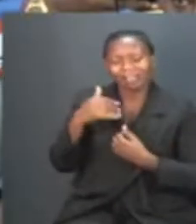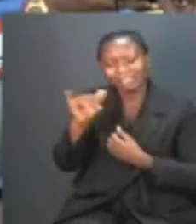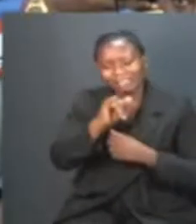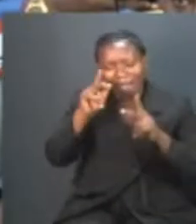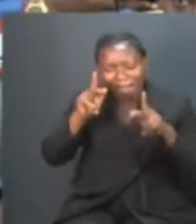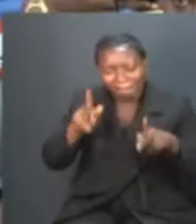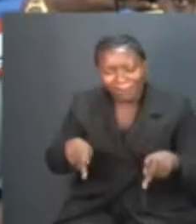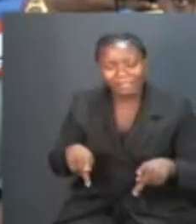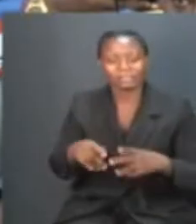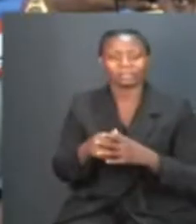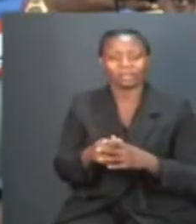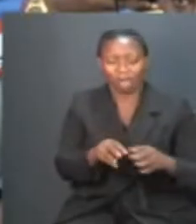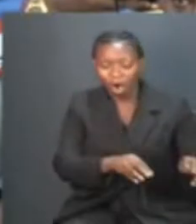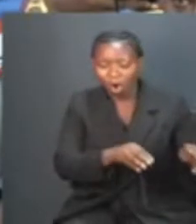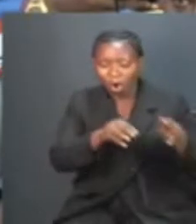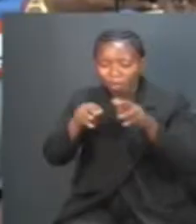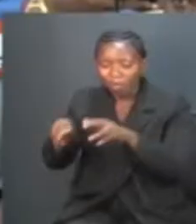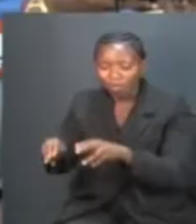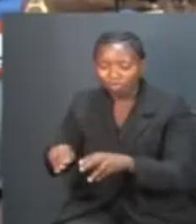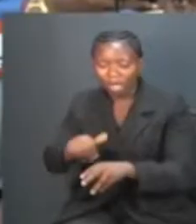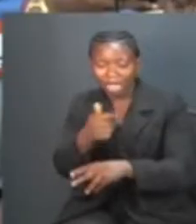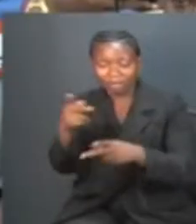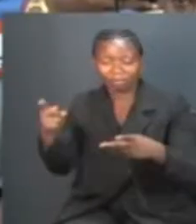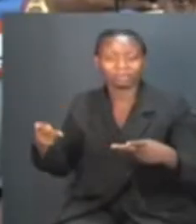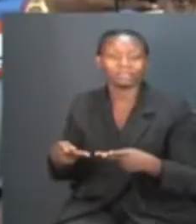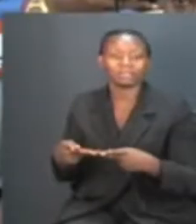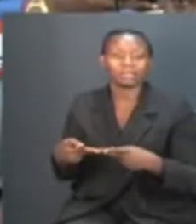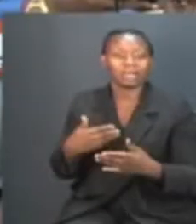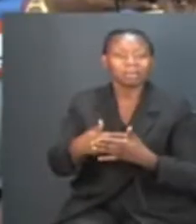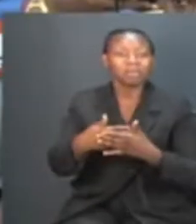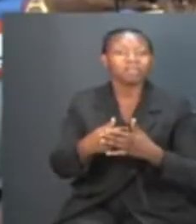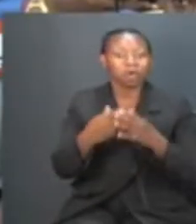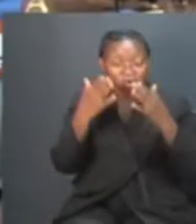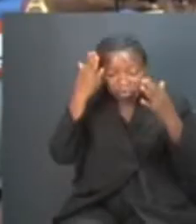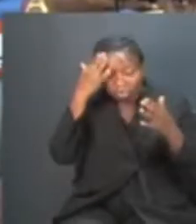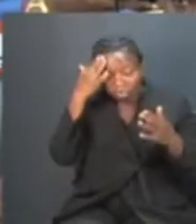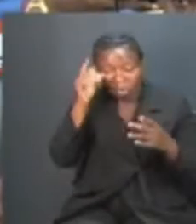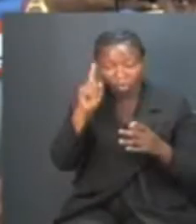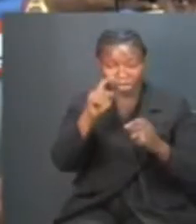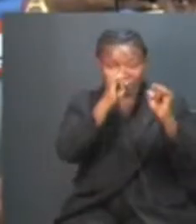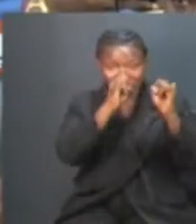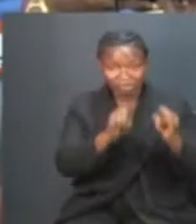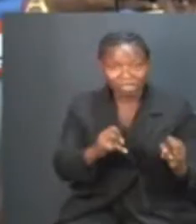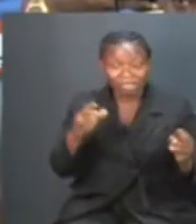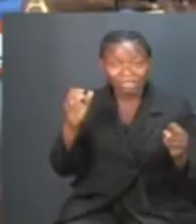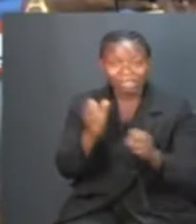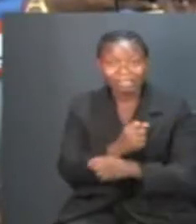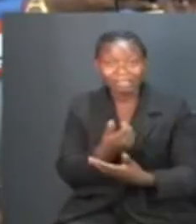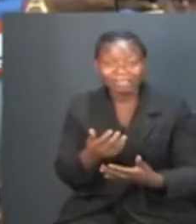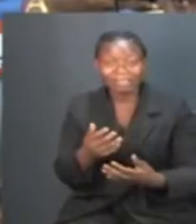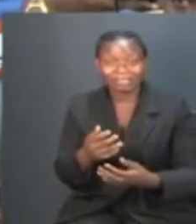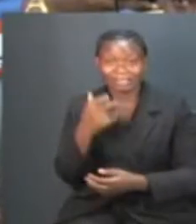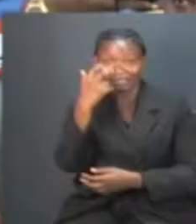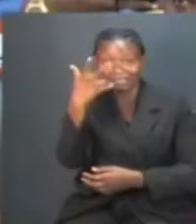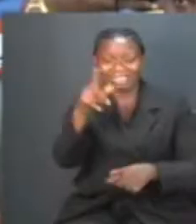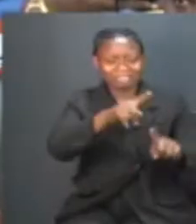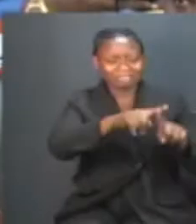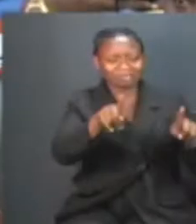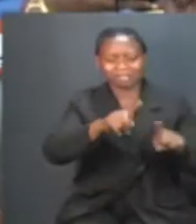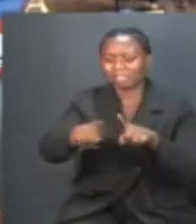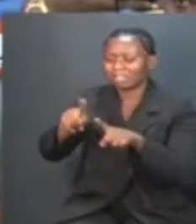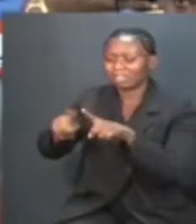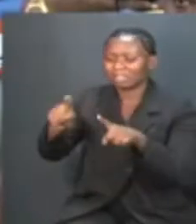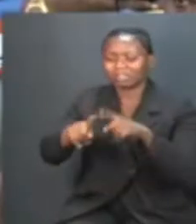or entity moving towards convert. Before you realize, one individual might even secure 3 different avenues